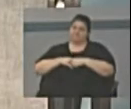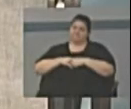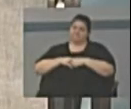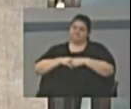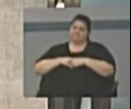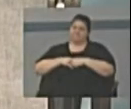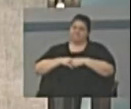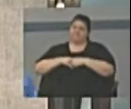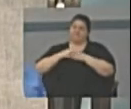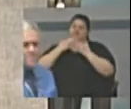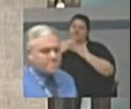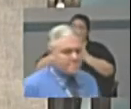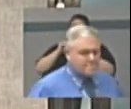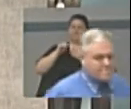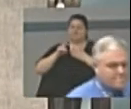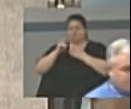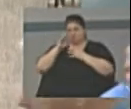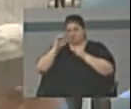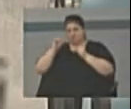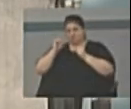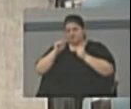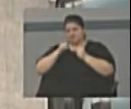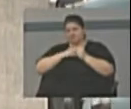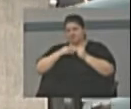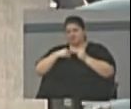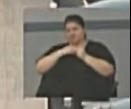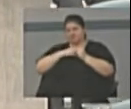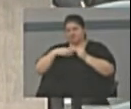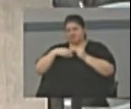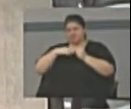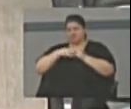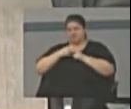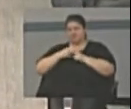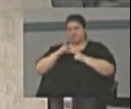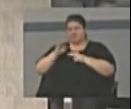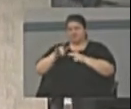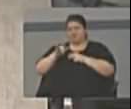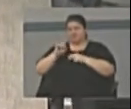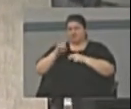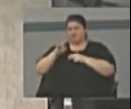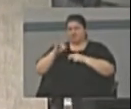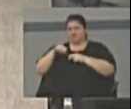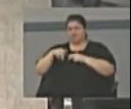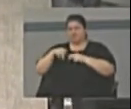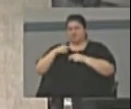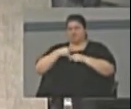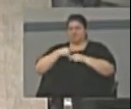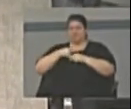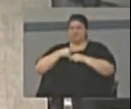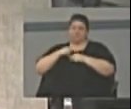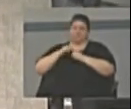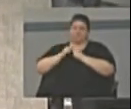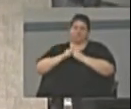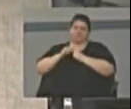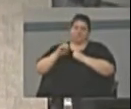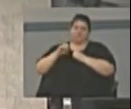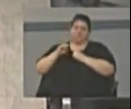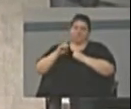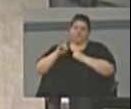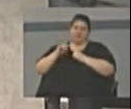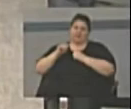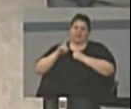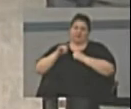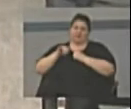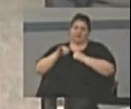Thank you, Mr. President, members of the council. For the record, my name is Bill Shipp. I'm with O'Malley, Miles, Nyland, and Gilmore in Calverton,